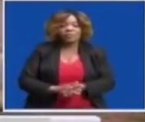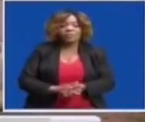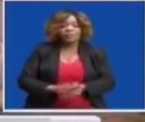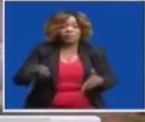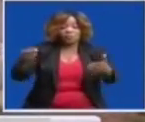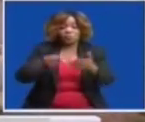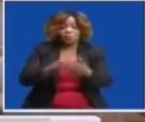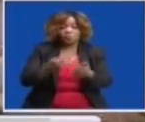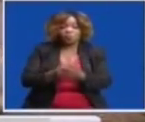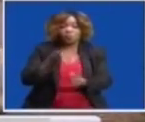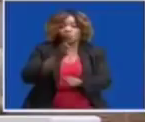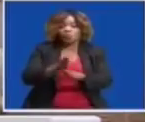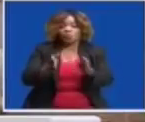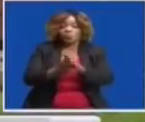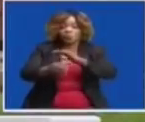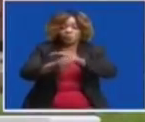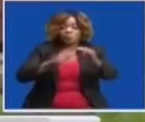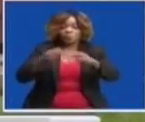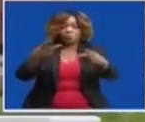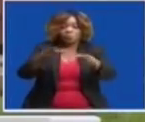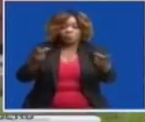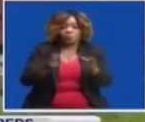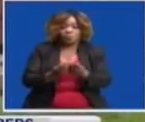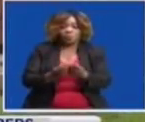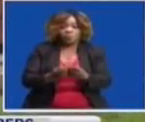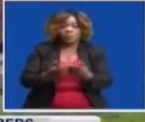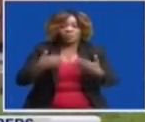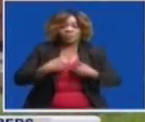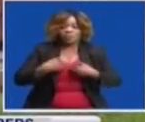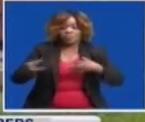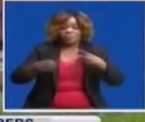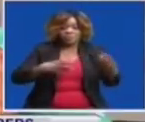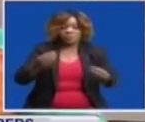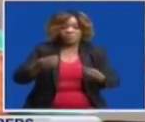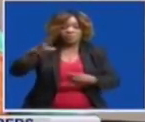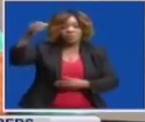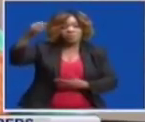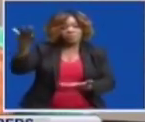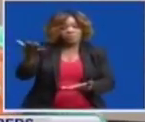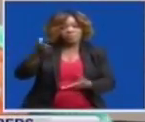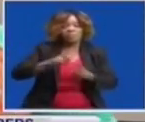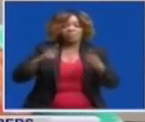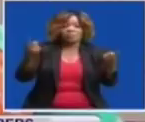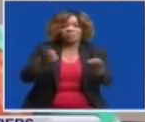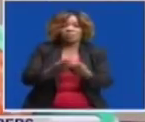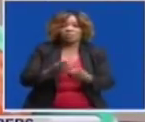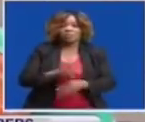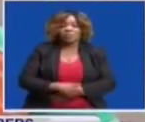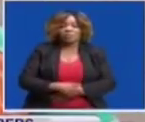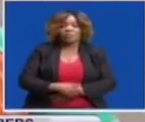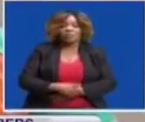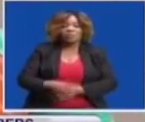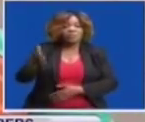newly constructed Greenfield substation has boosted power supply in the district. For the past 3 years, customer base was